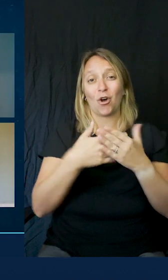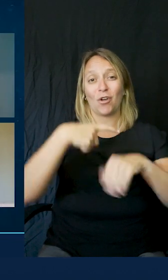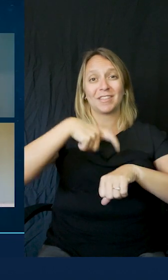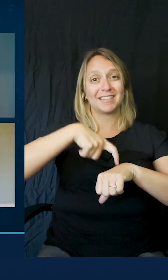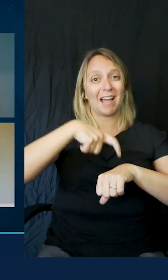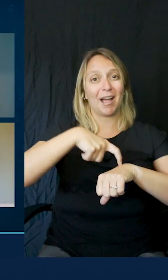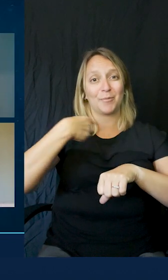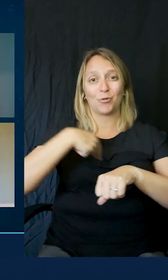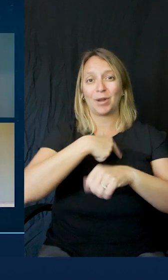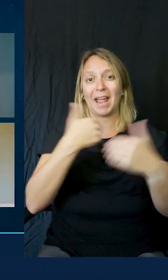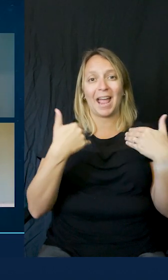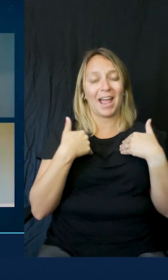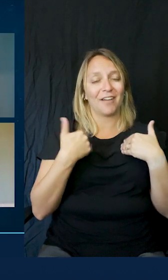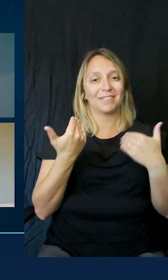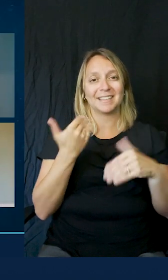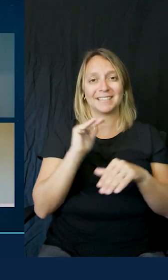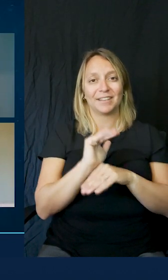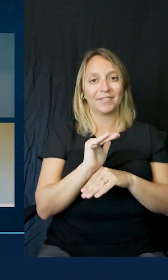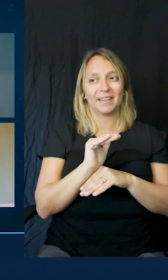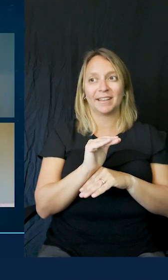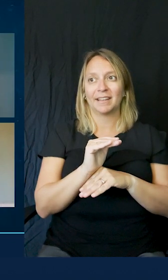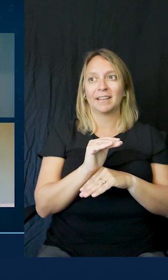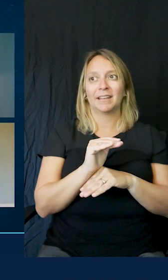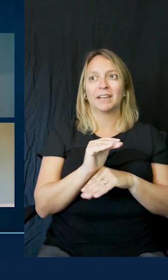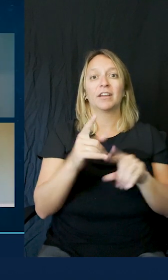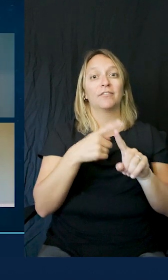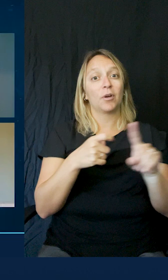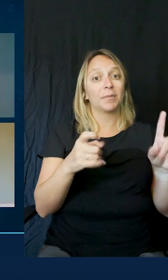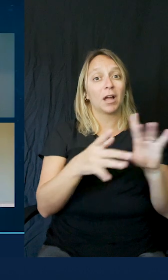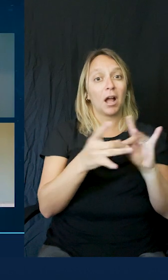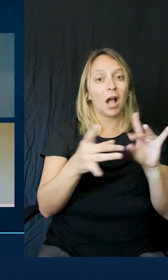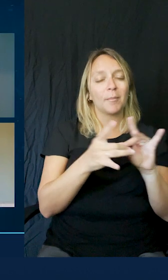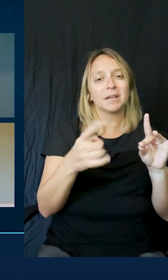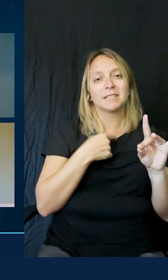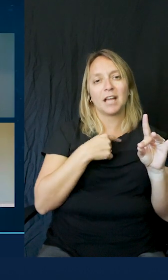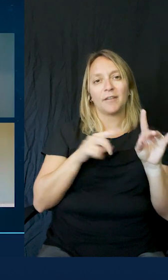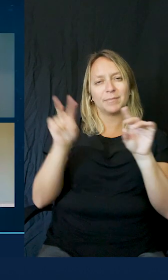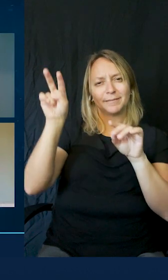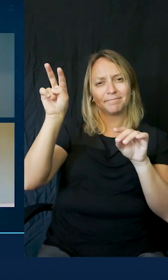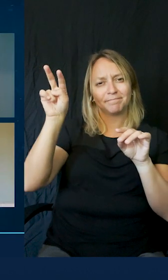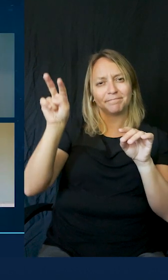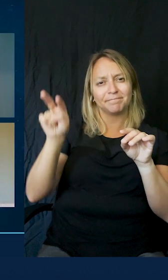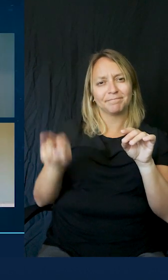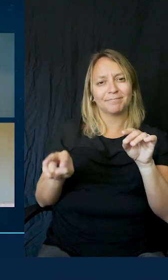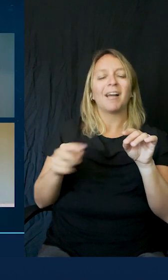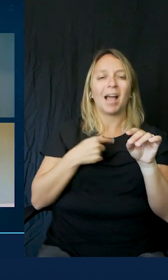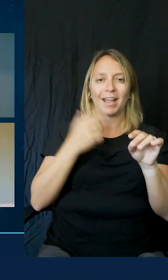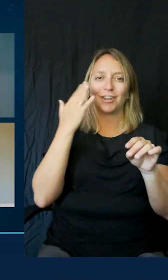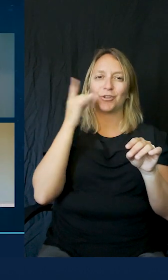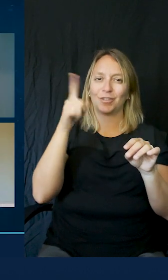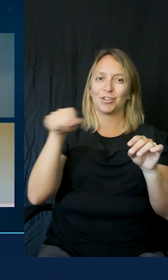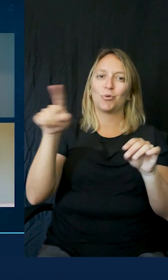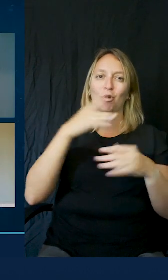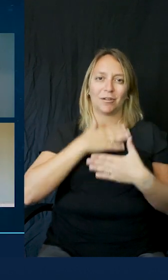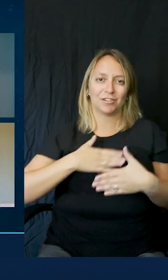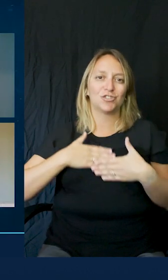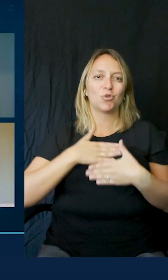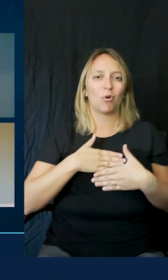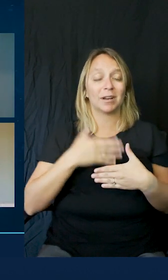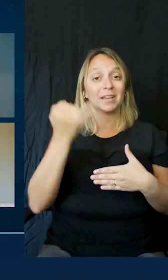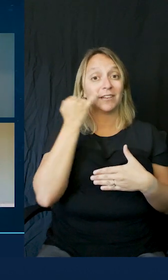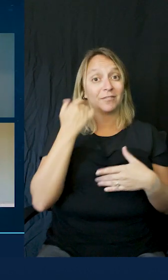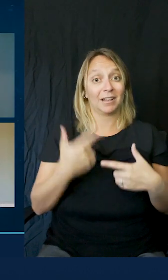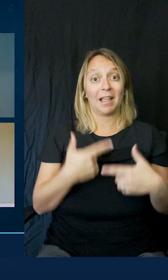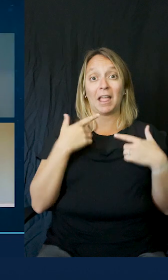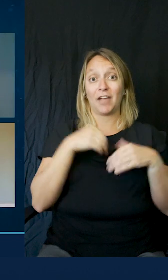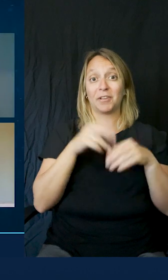have this evening. From the comments that I've been watching come in, I know you all had a great time this evening. If we were all live and in